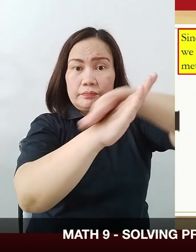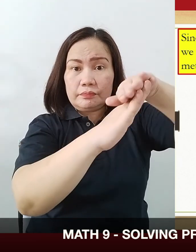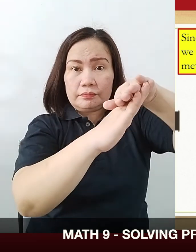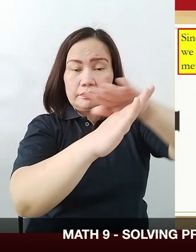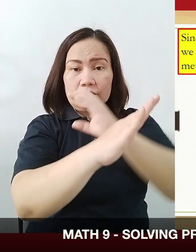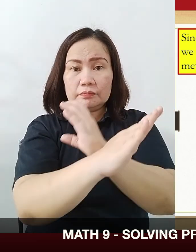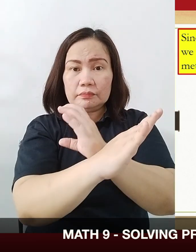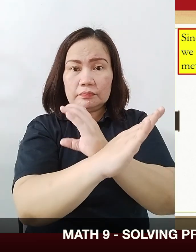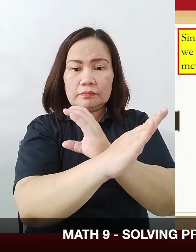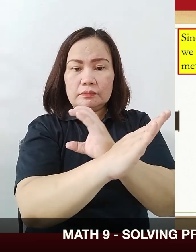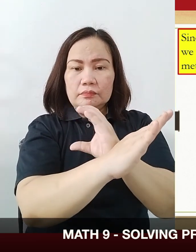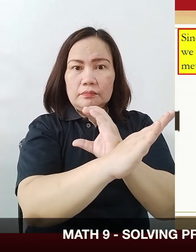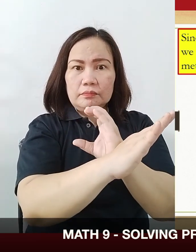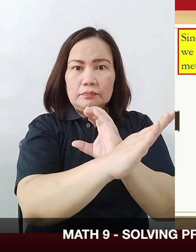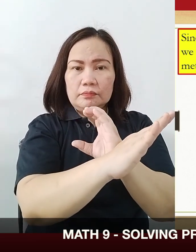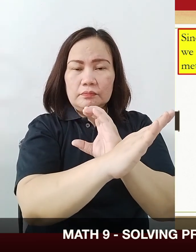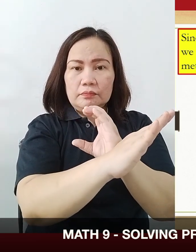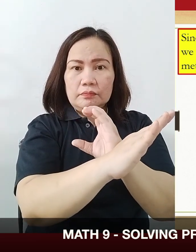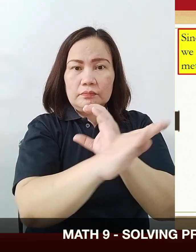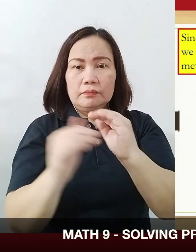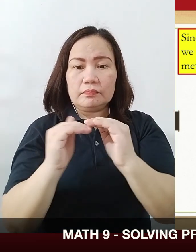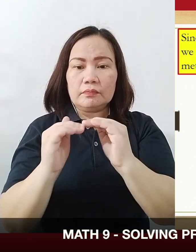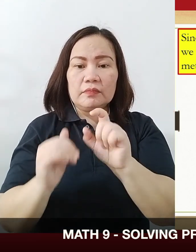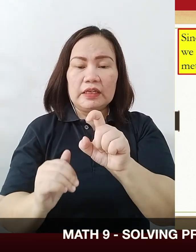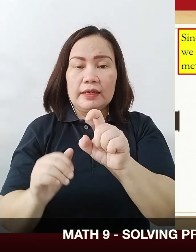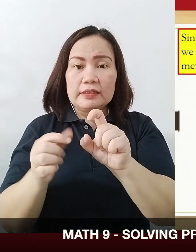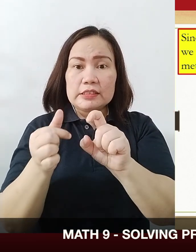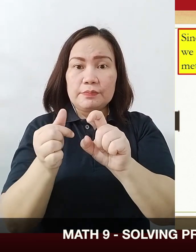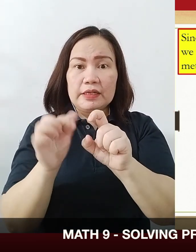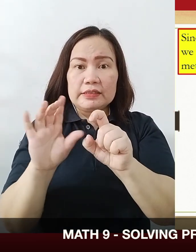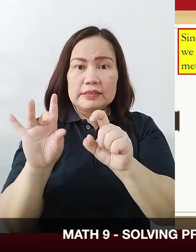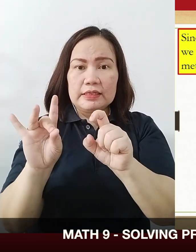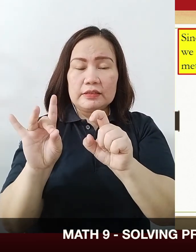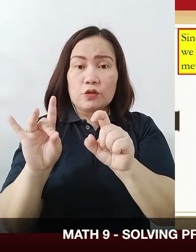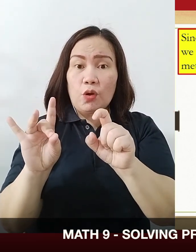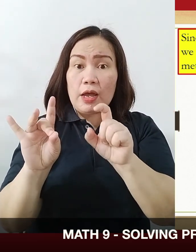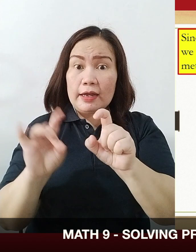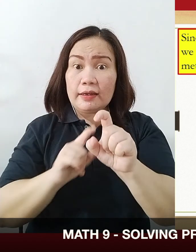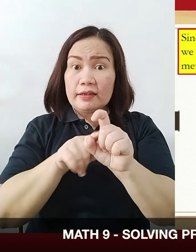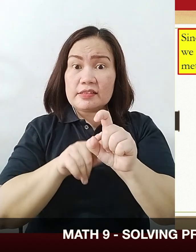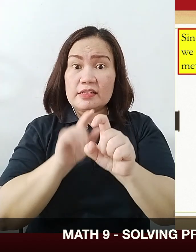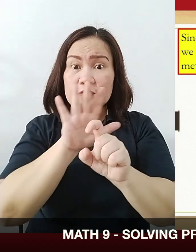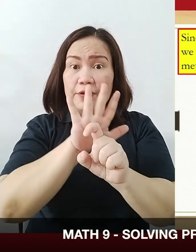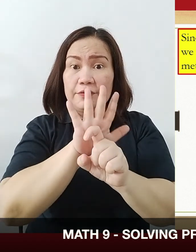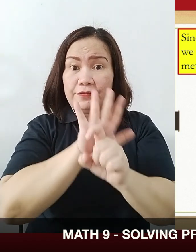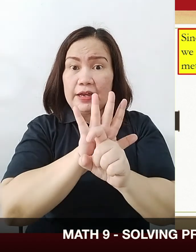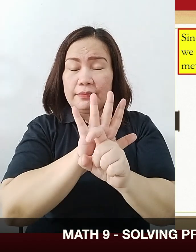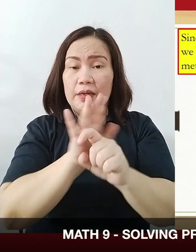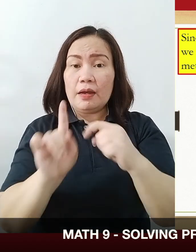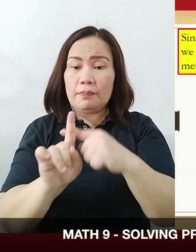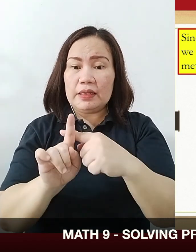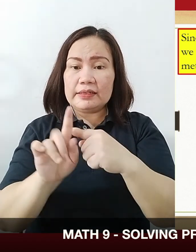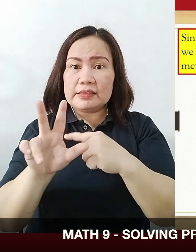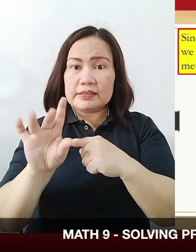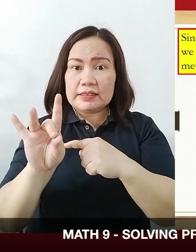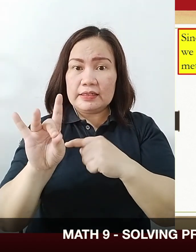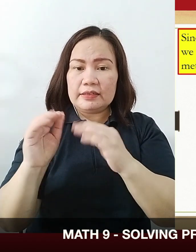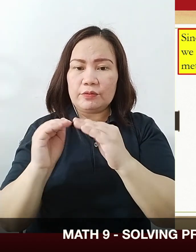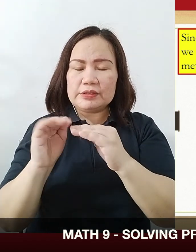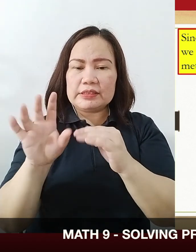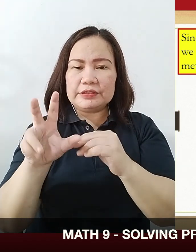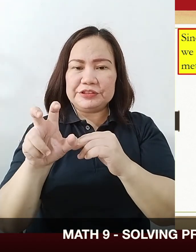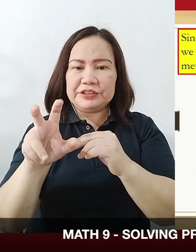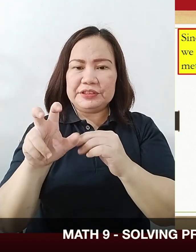inclined ramp natin, so that is, this is 5 plus 8, that is 13. So, yun yung C natin. So, yun